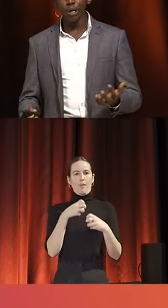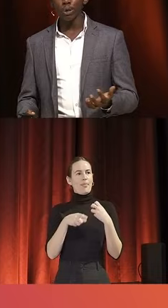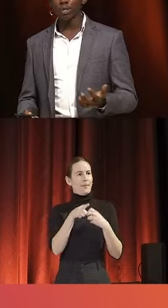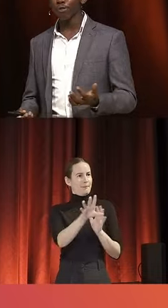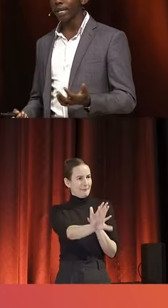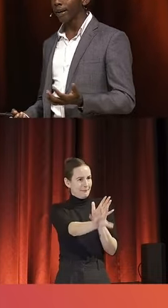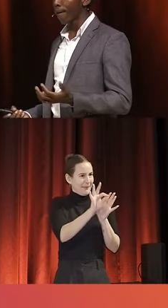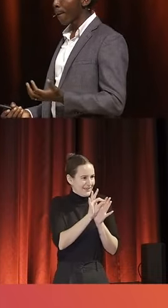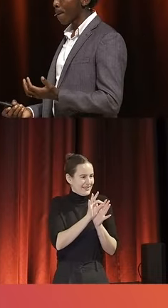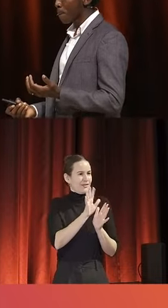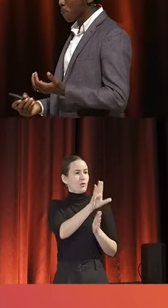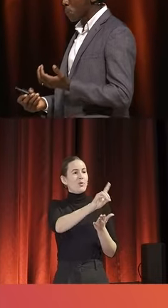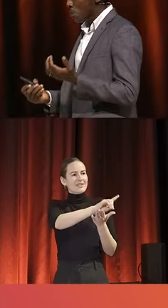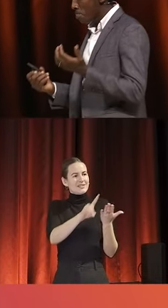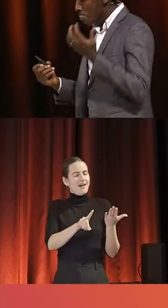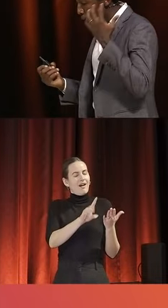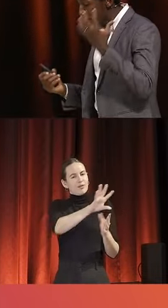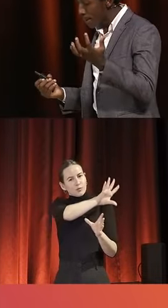design inclusively,